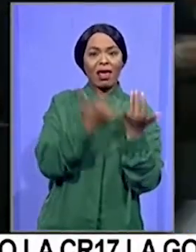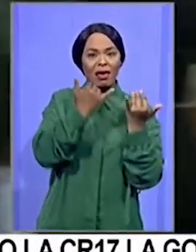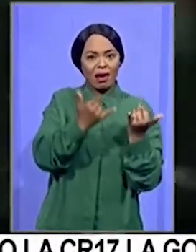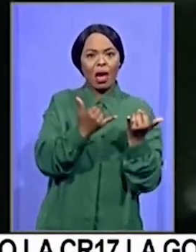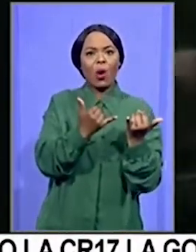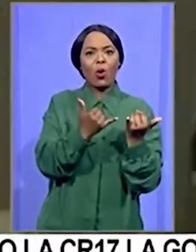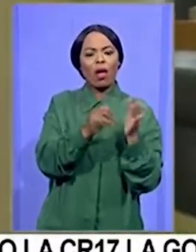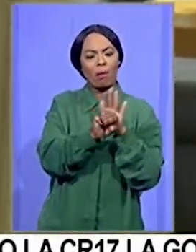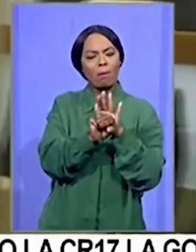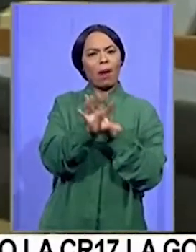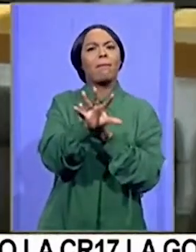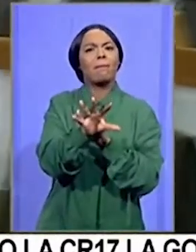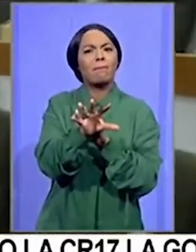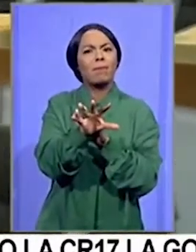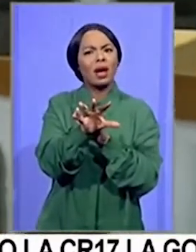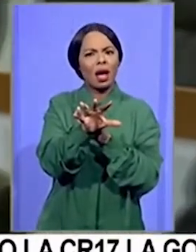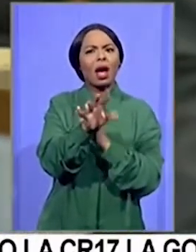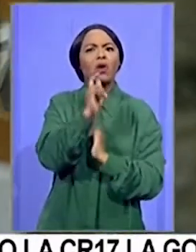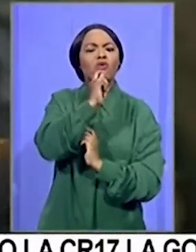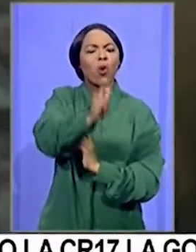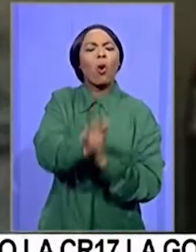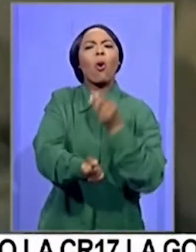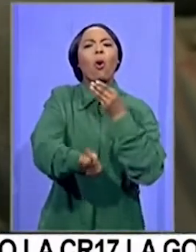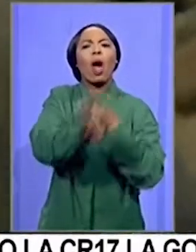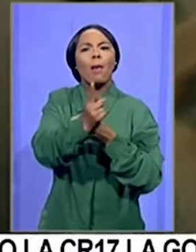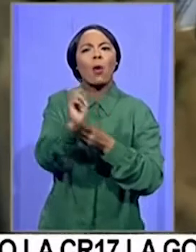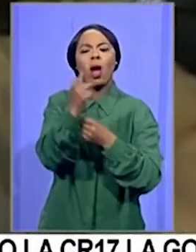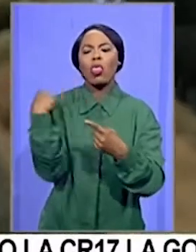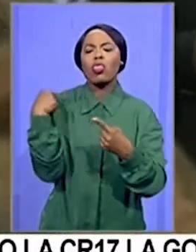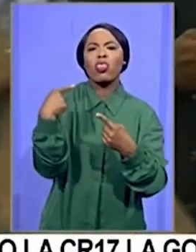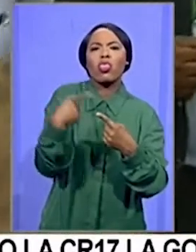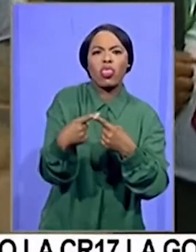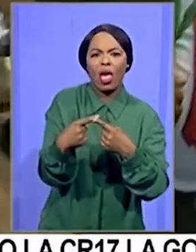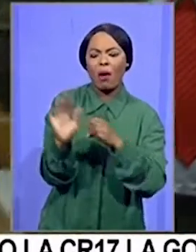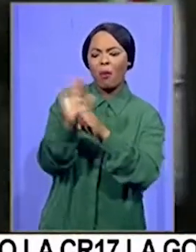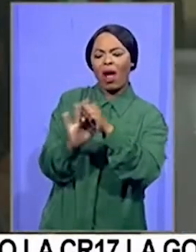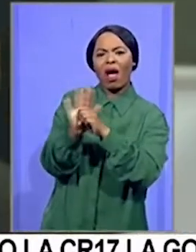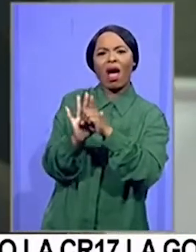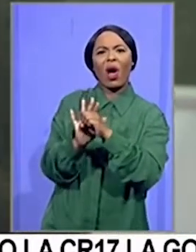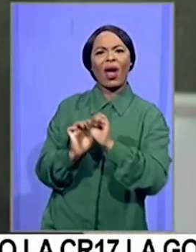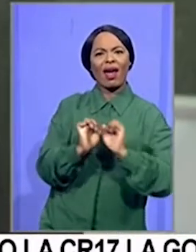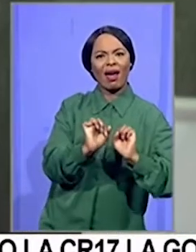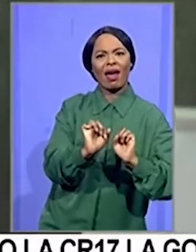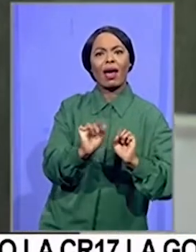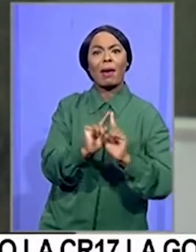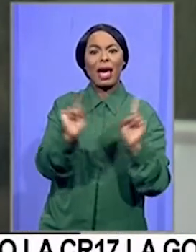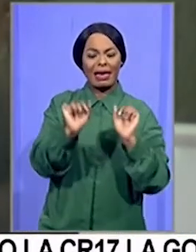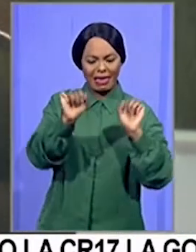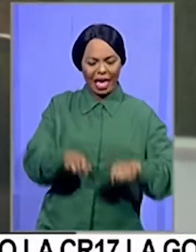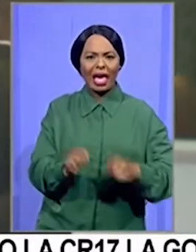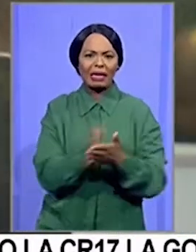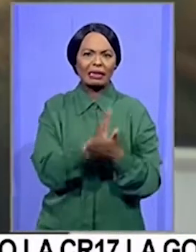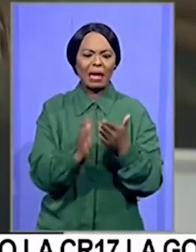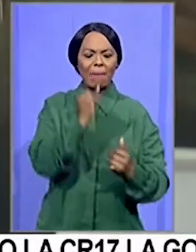him can need you alone. How was the Wodana? Lagalor Javon about 20 by the shade, by the Posha,